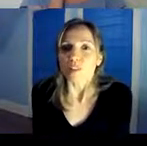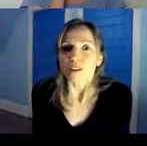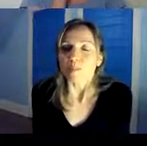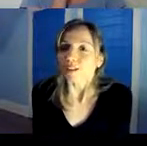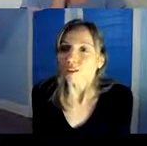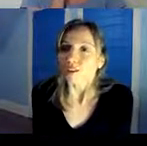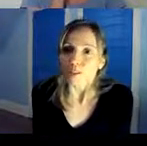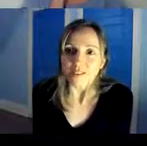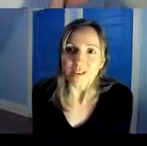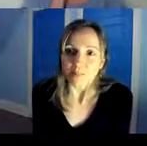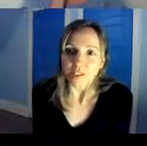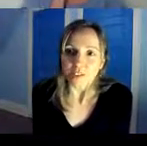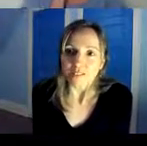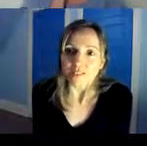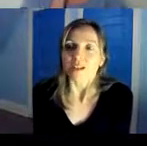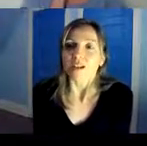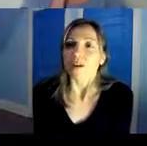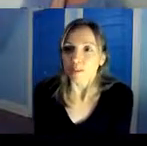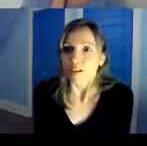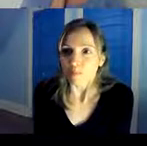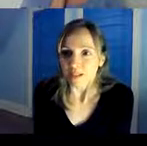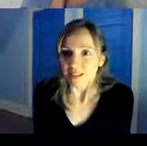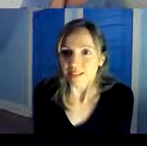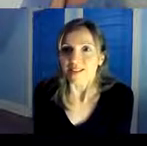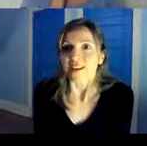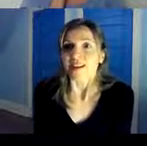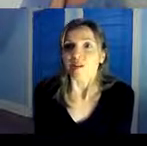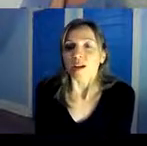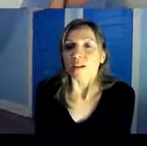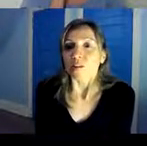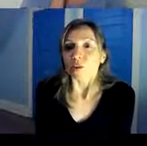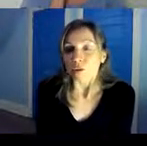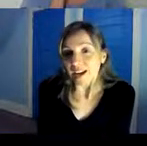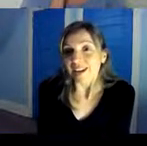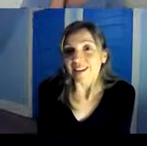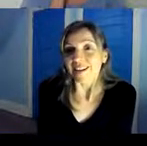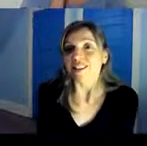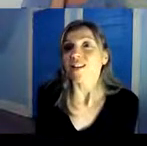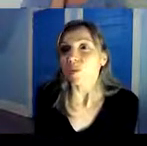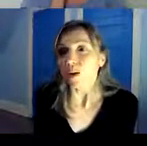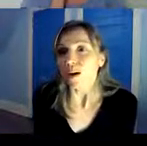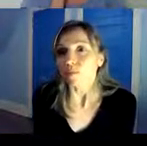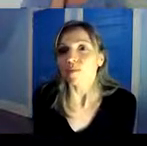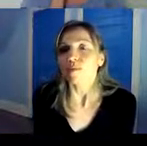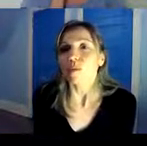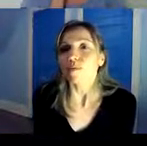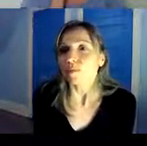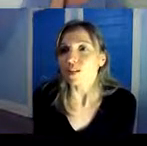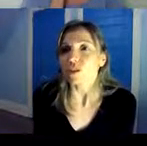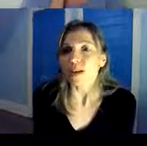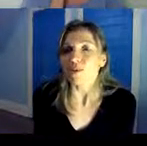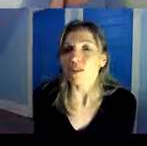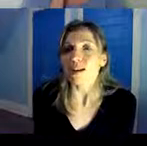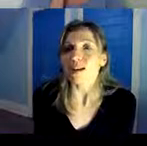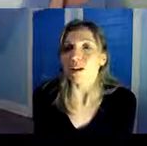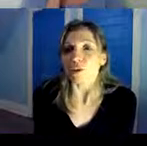So I thought, my gosh, they've wasted a lot of material and probably a lot of money. In UK, it's such a problem for